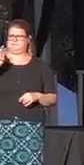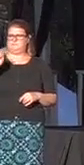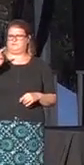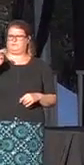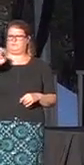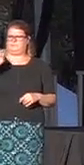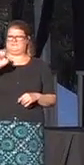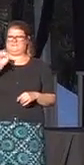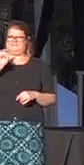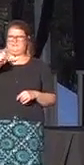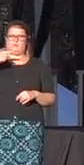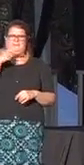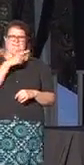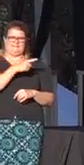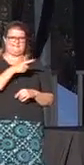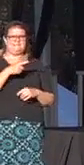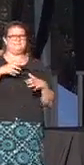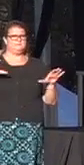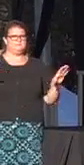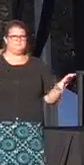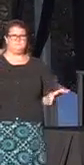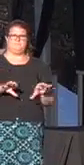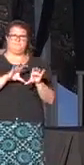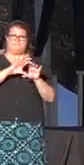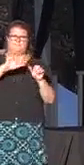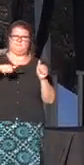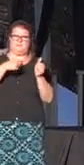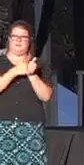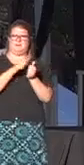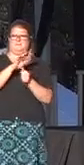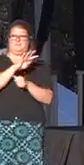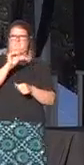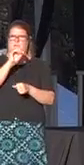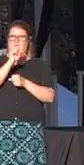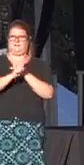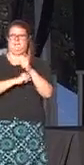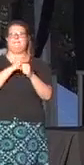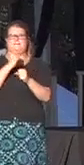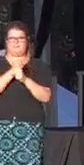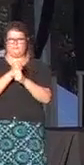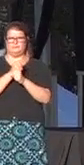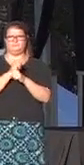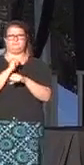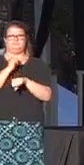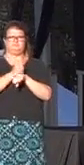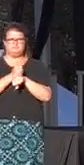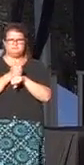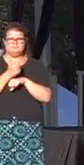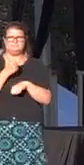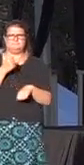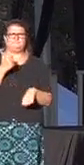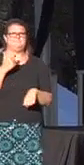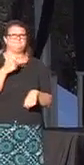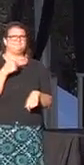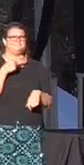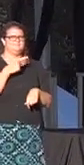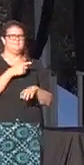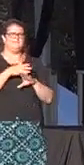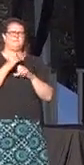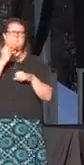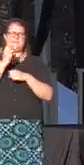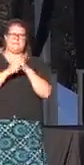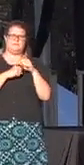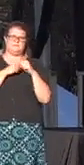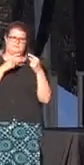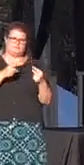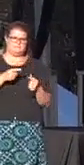Michael Moore has been a driving force behind the 40 years organization's recent turnaround. After many years